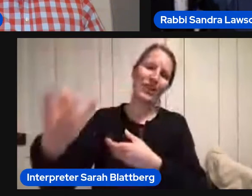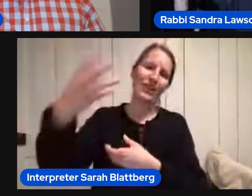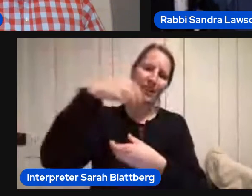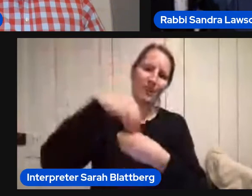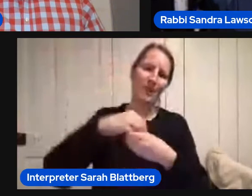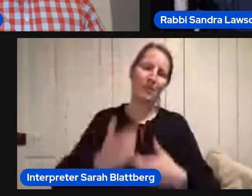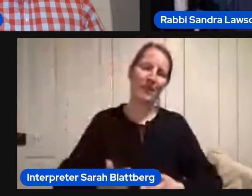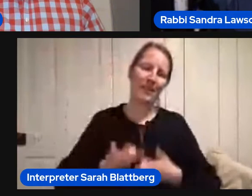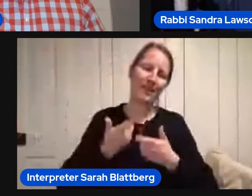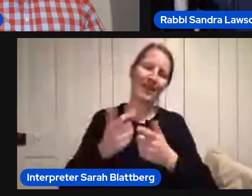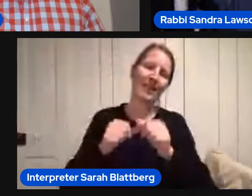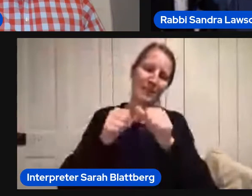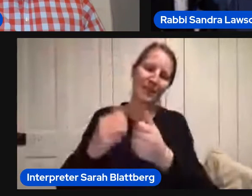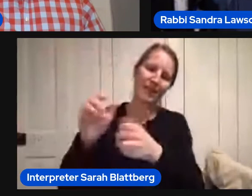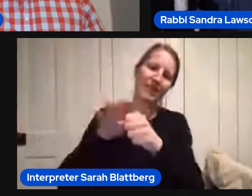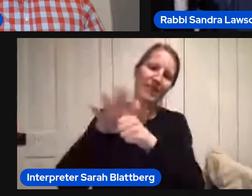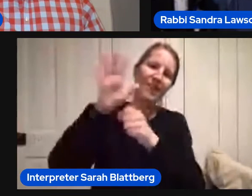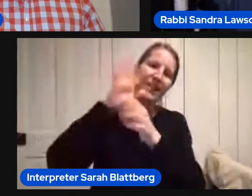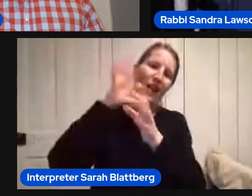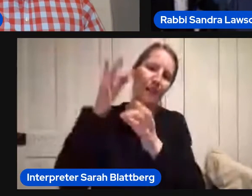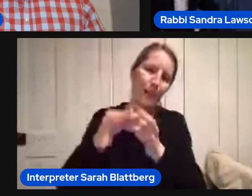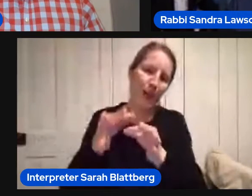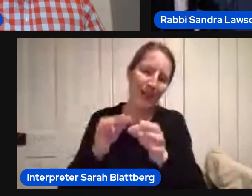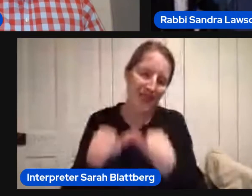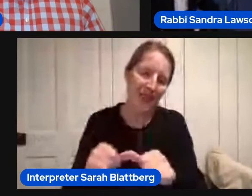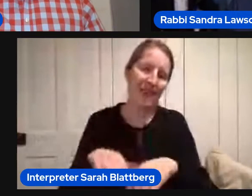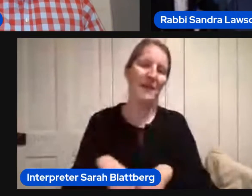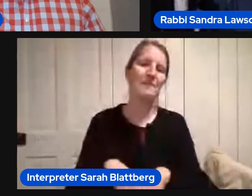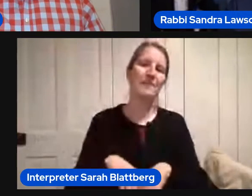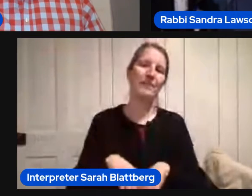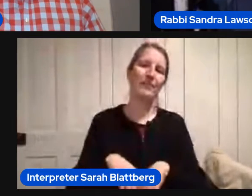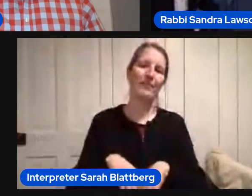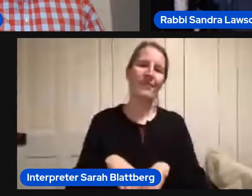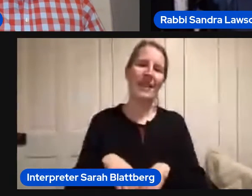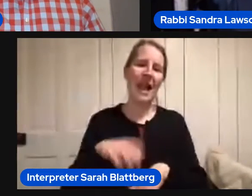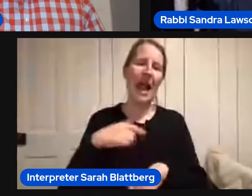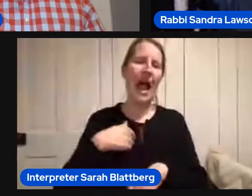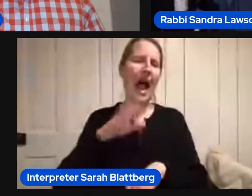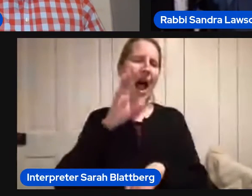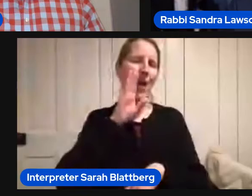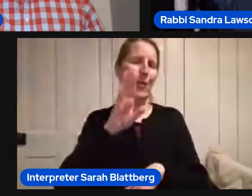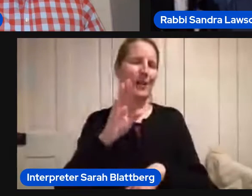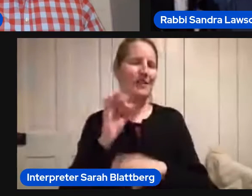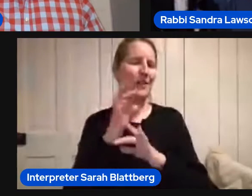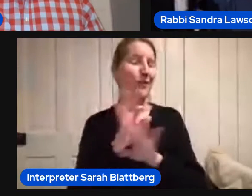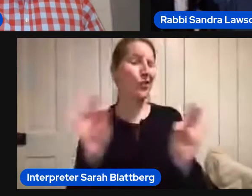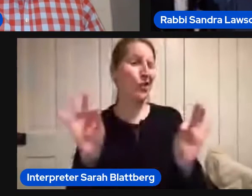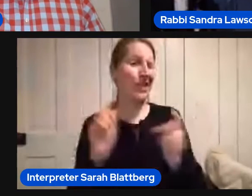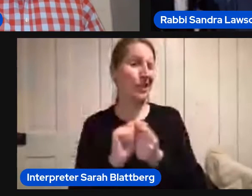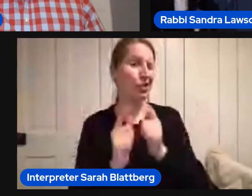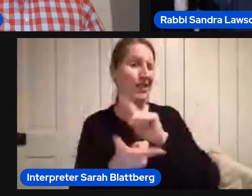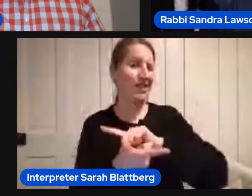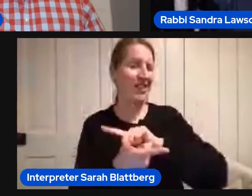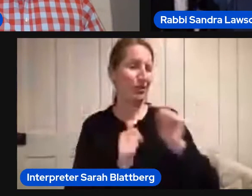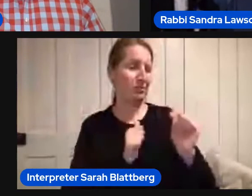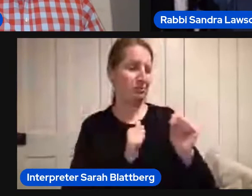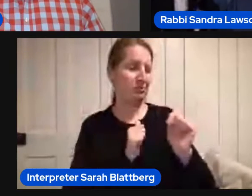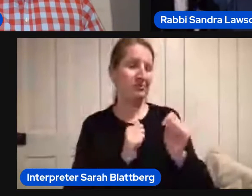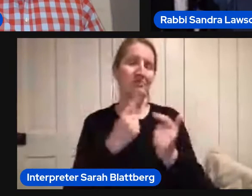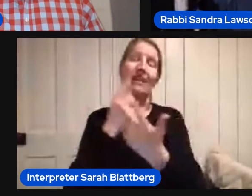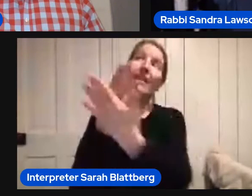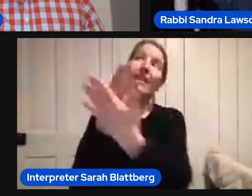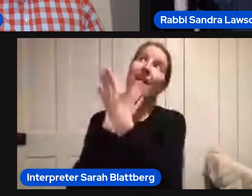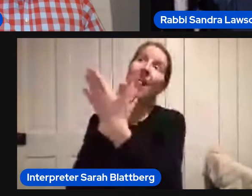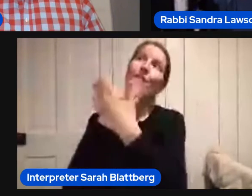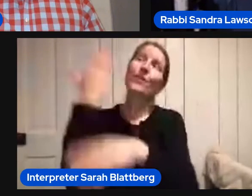nishmati b'chemlecha rabba emunetecha. And I will take some liberties with translating. Thank you,